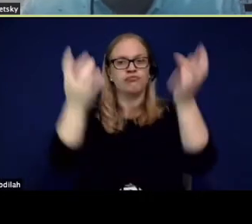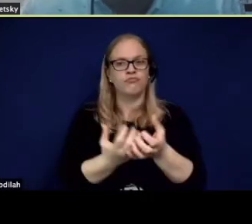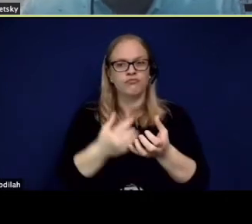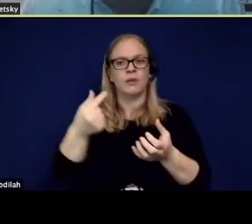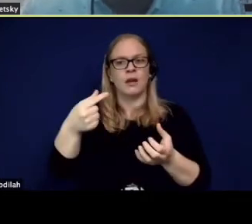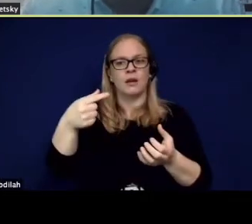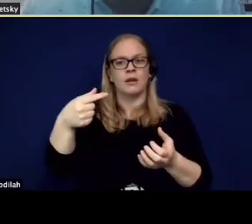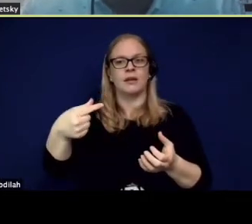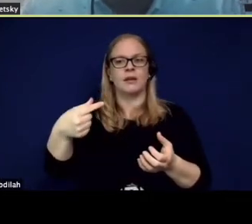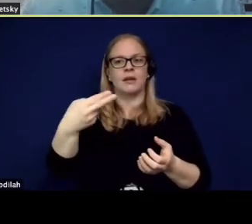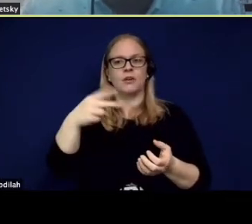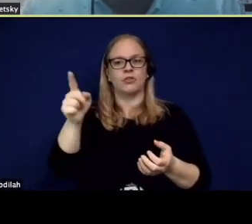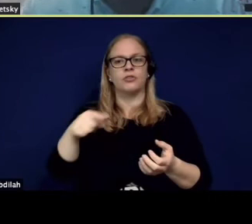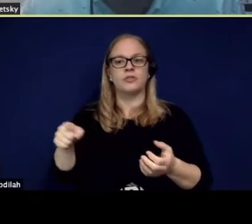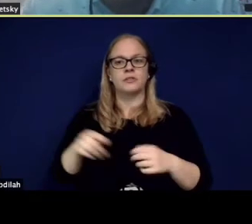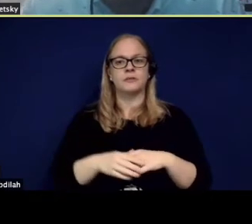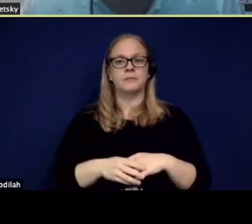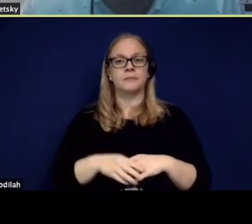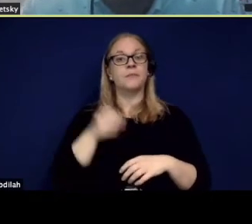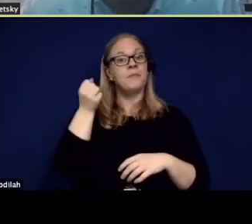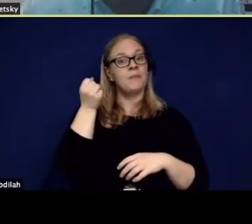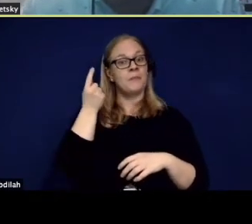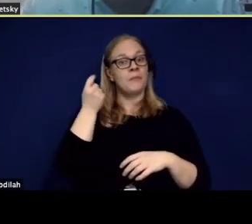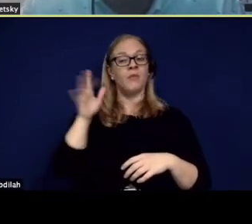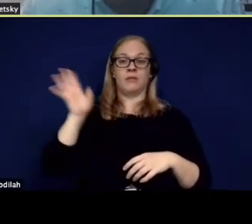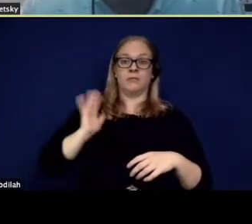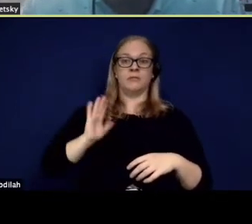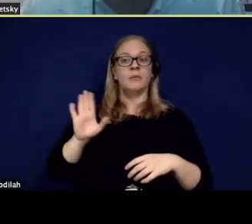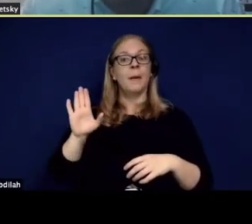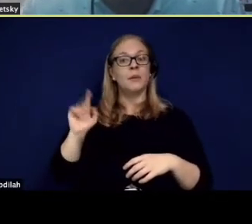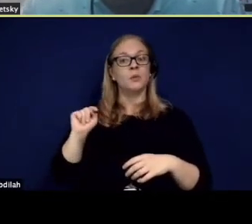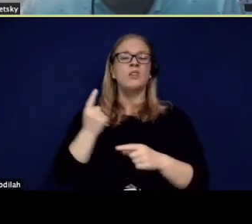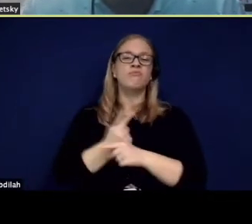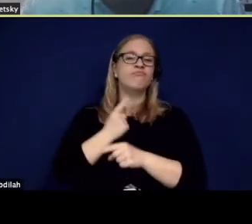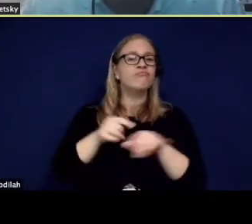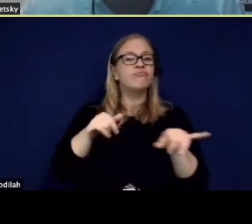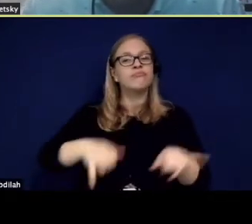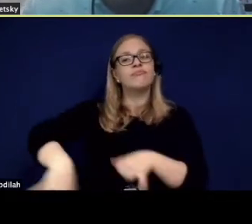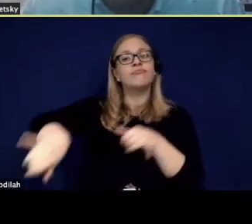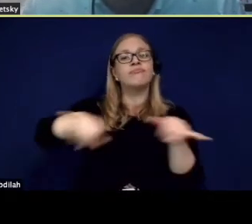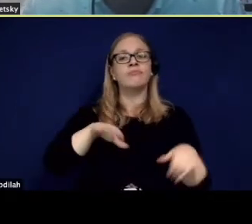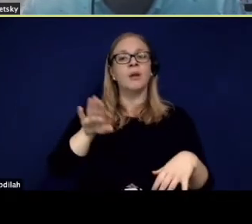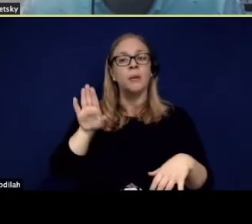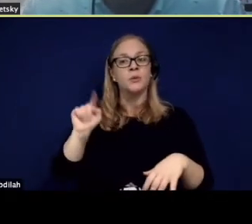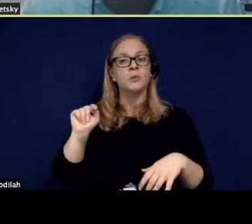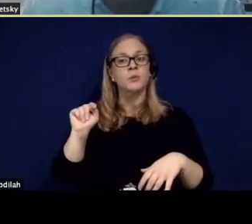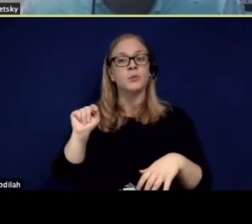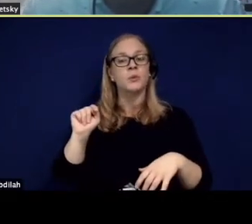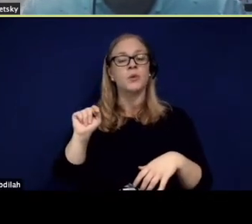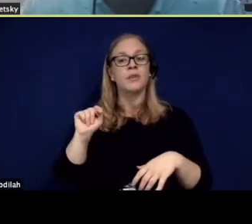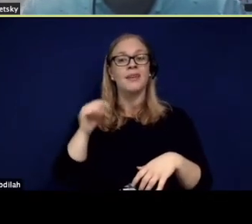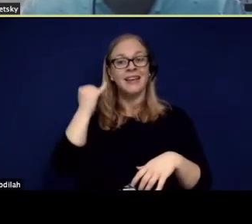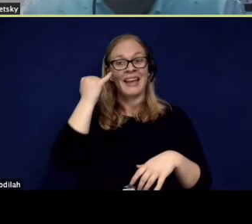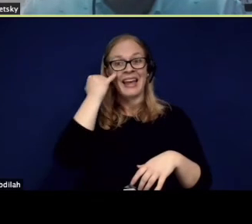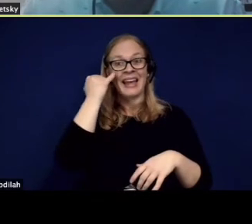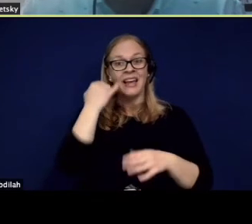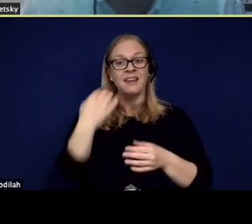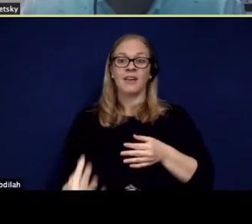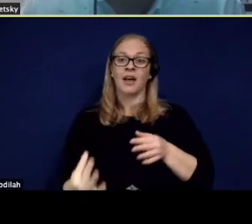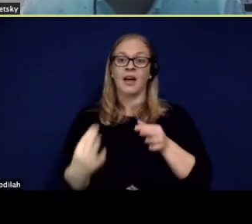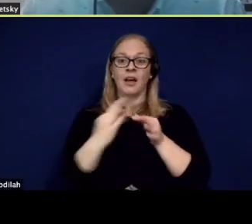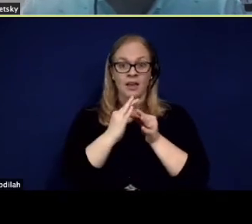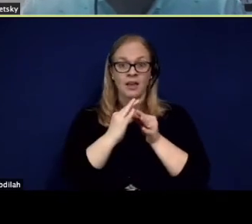recently, Bluetooth, the standard Bluetooth devices used, as I talked about, when you try to use that,